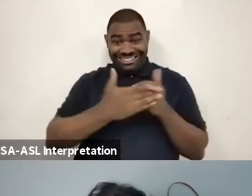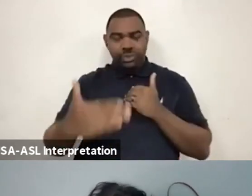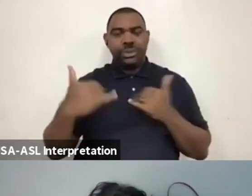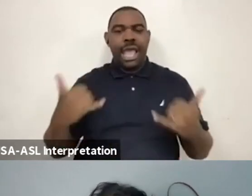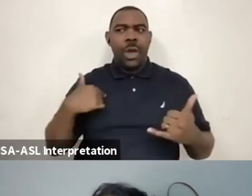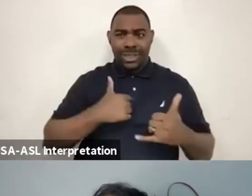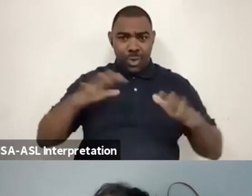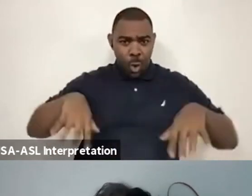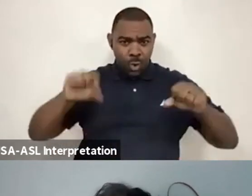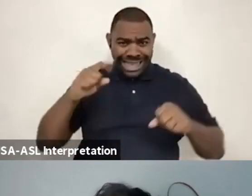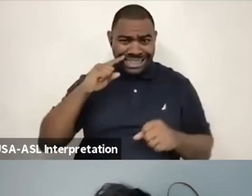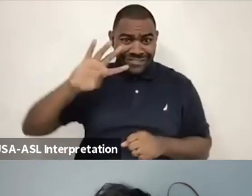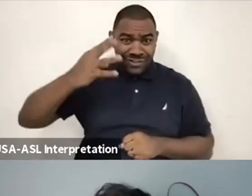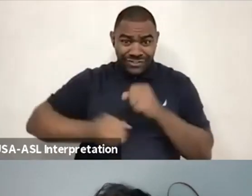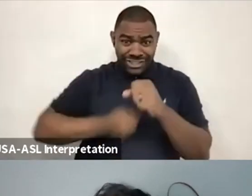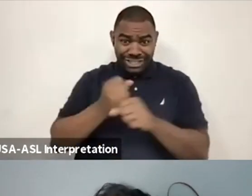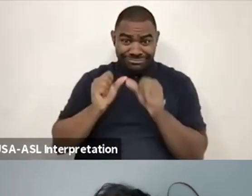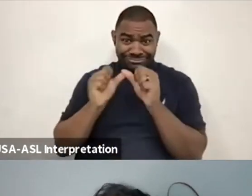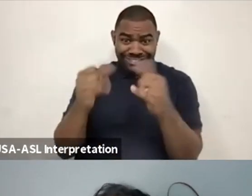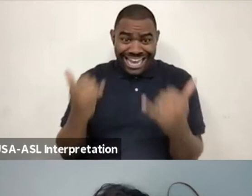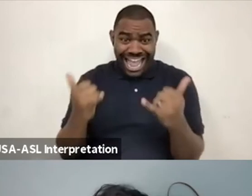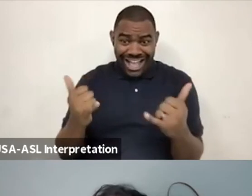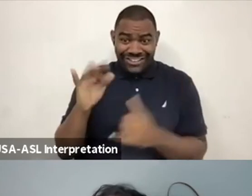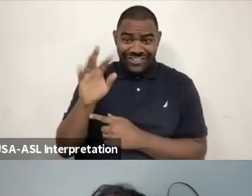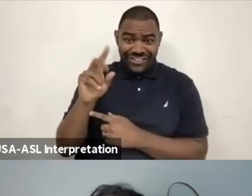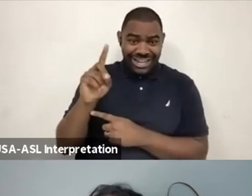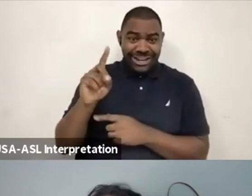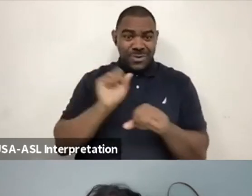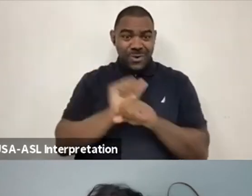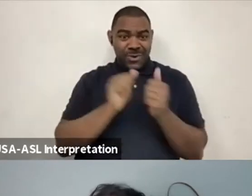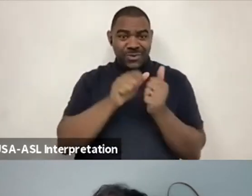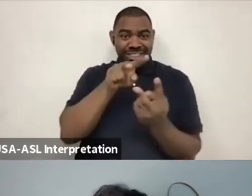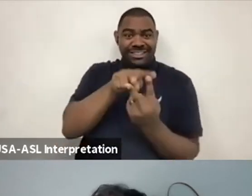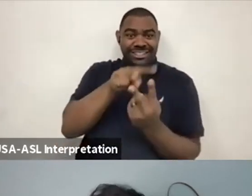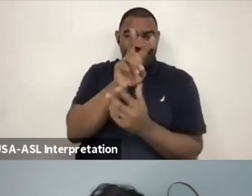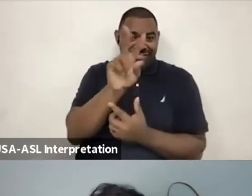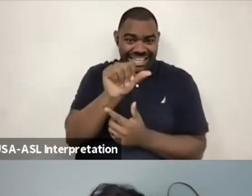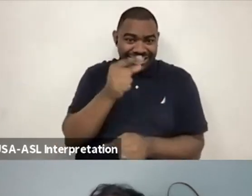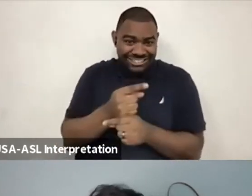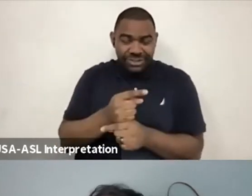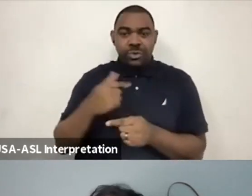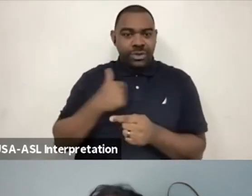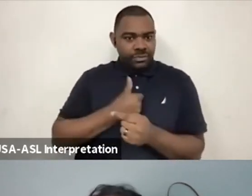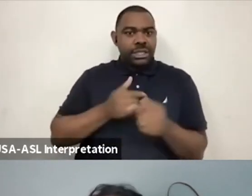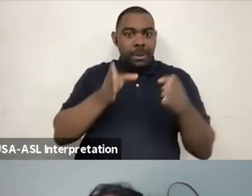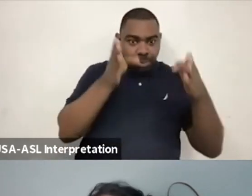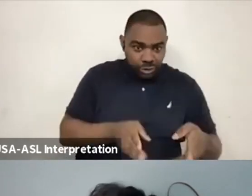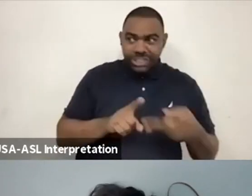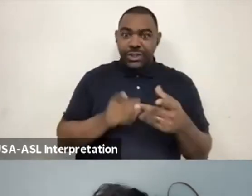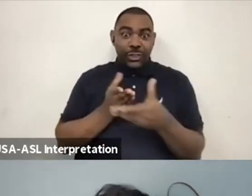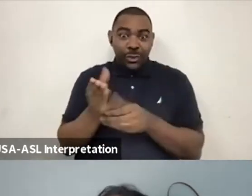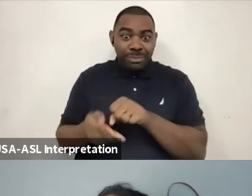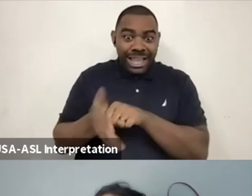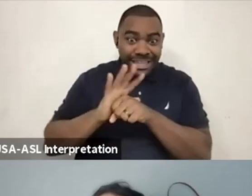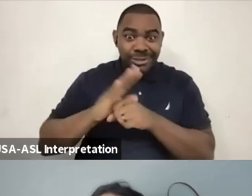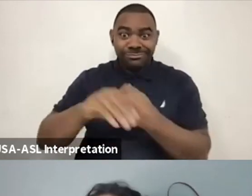to say this is our 4th year now, Fred, working with the VAs. Yeah. And we've done it in person, we've done it through a pandemic, we've done it